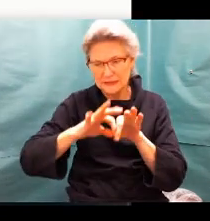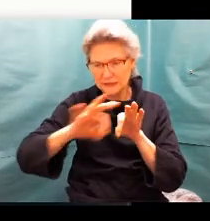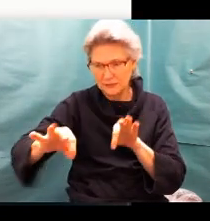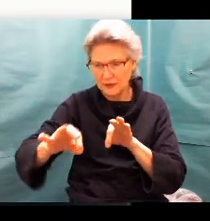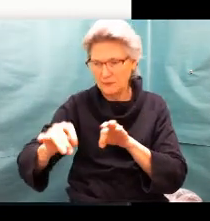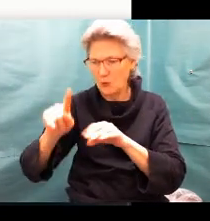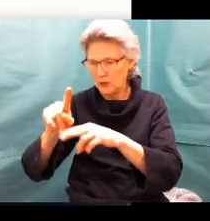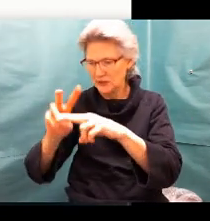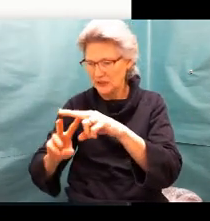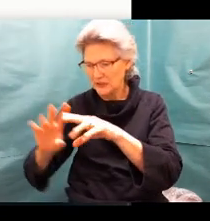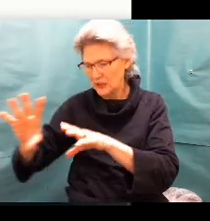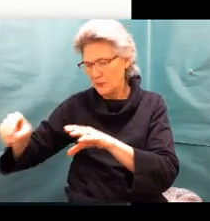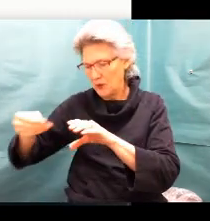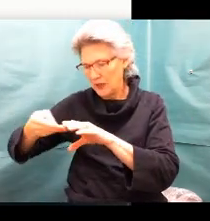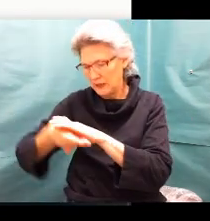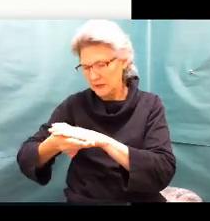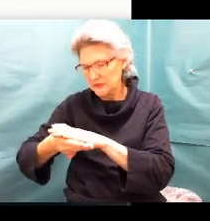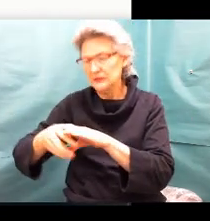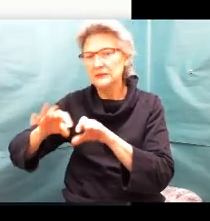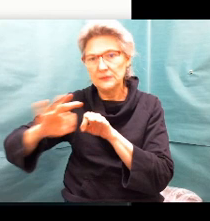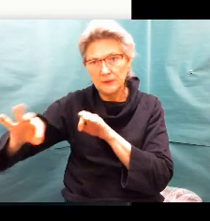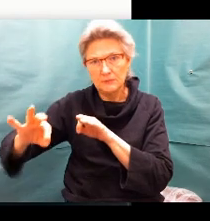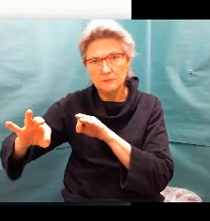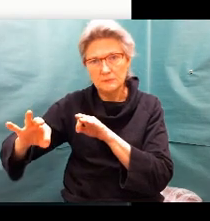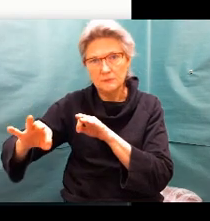1/6, 1/6.